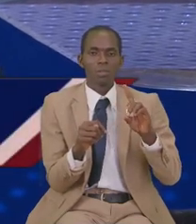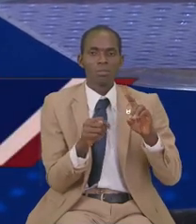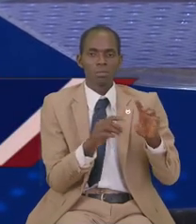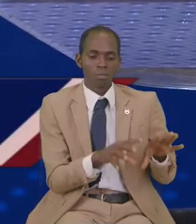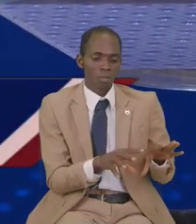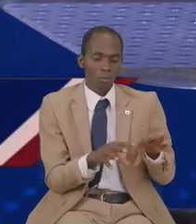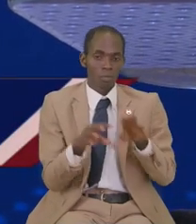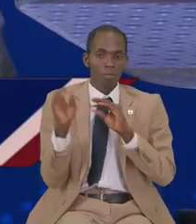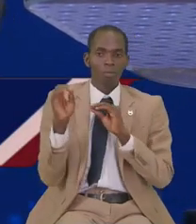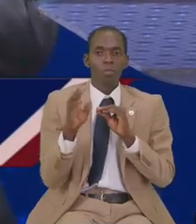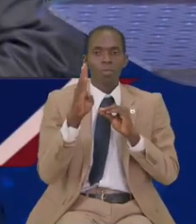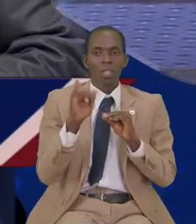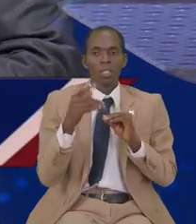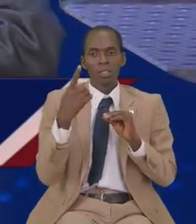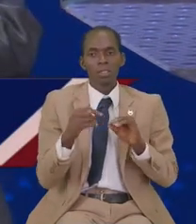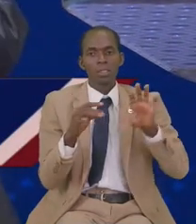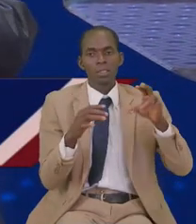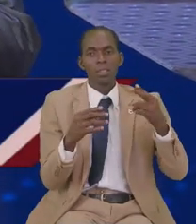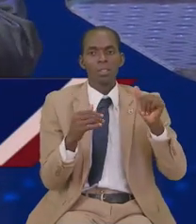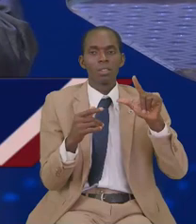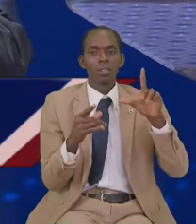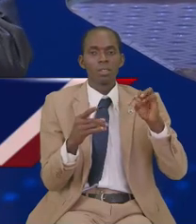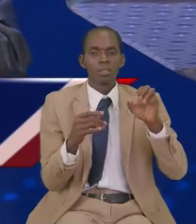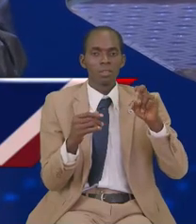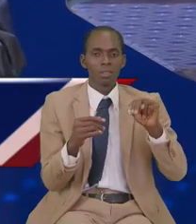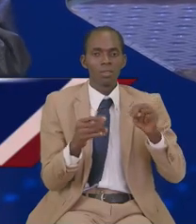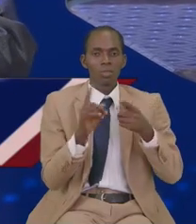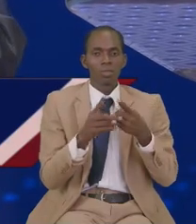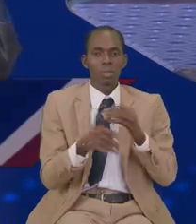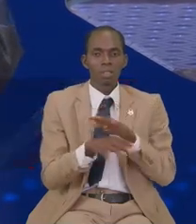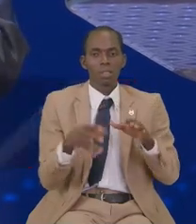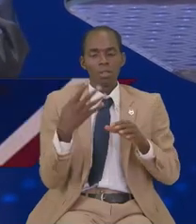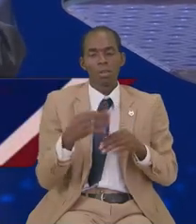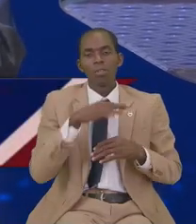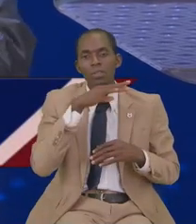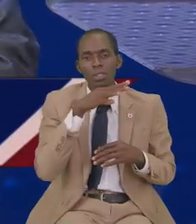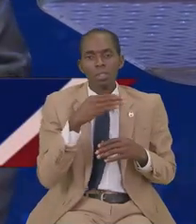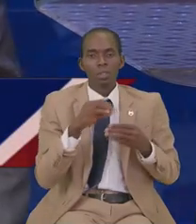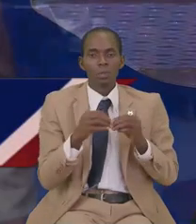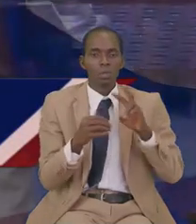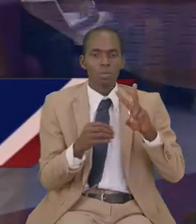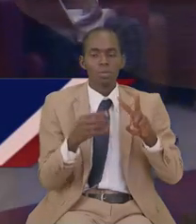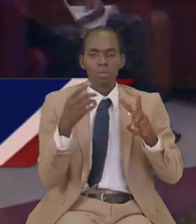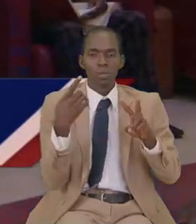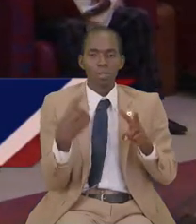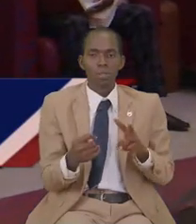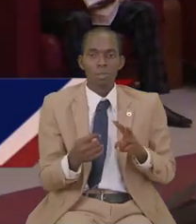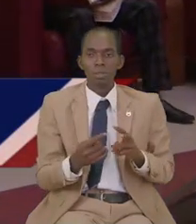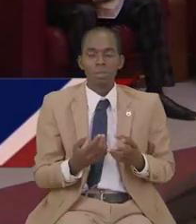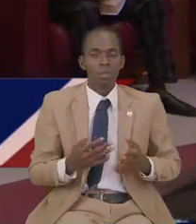land of corruption. Number two, desperation of corruptors to lead